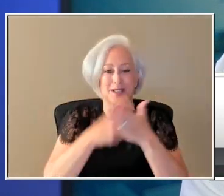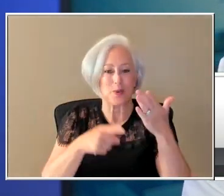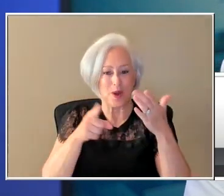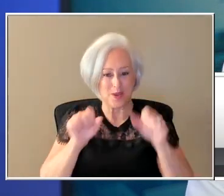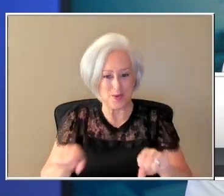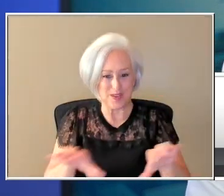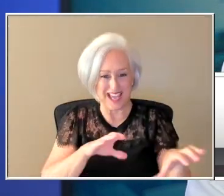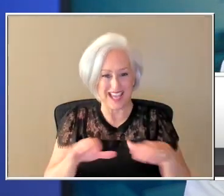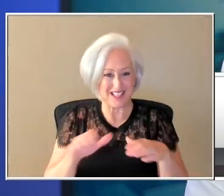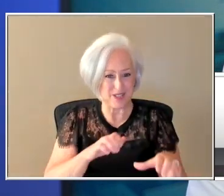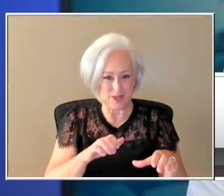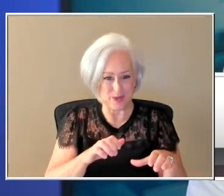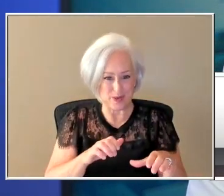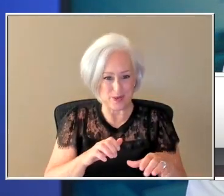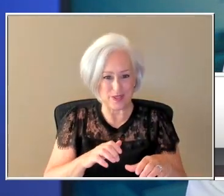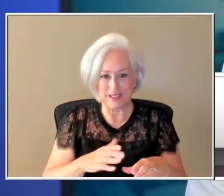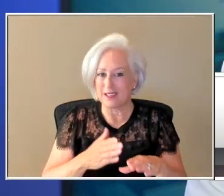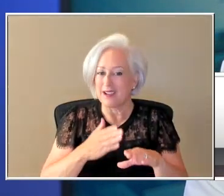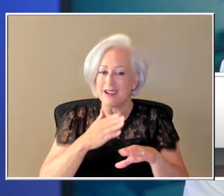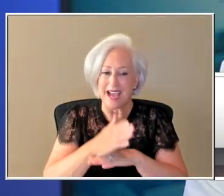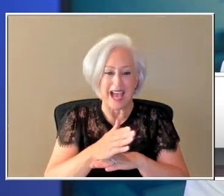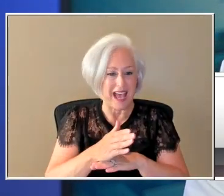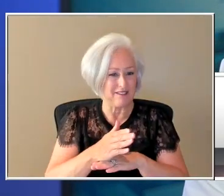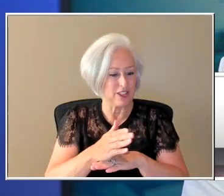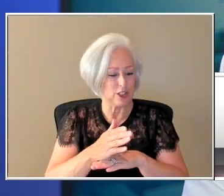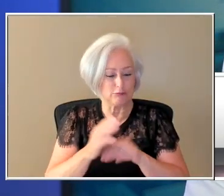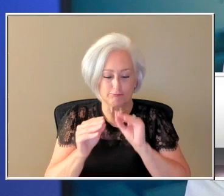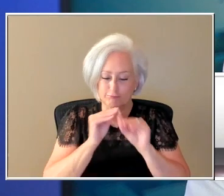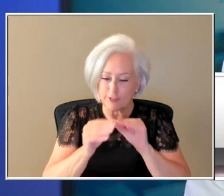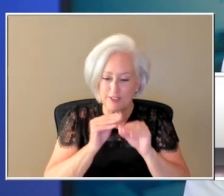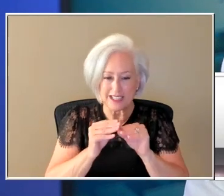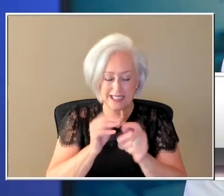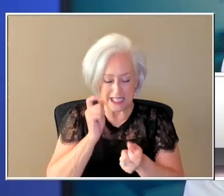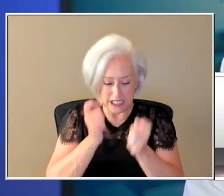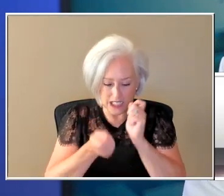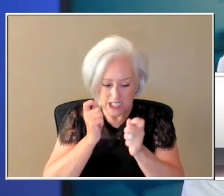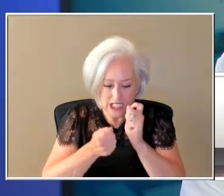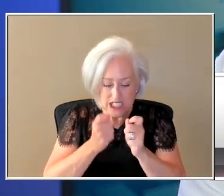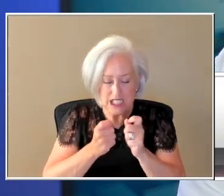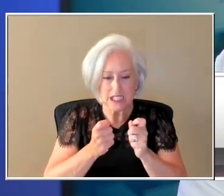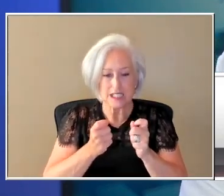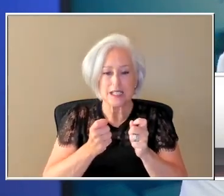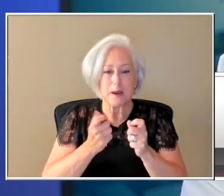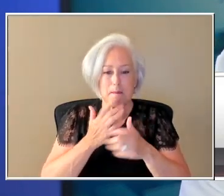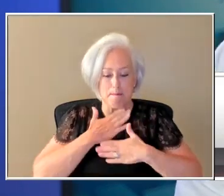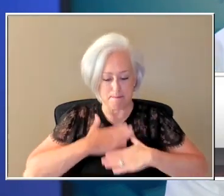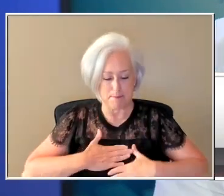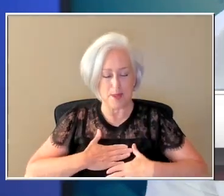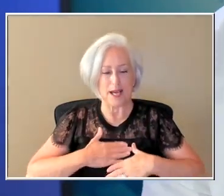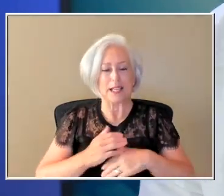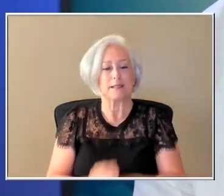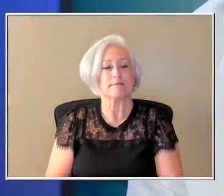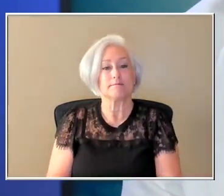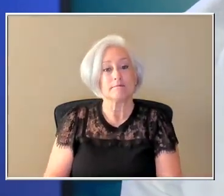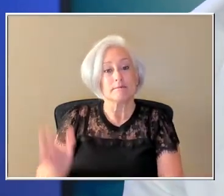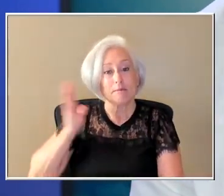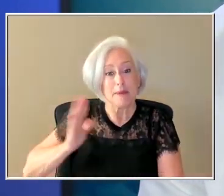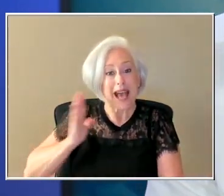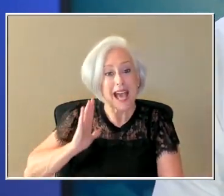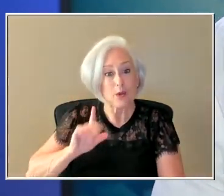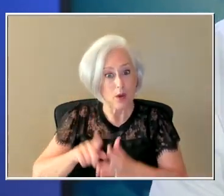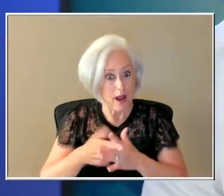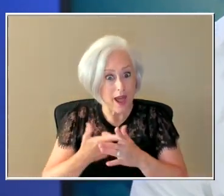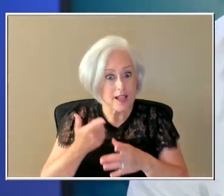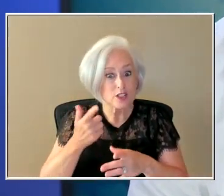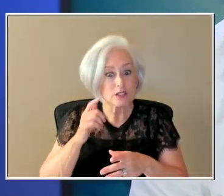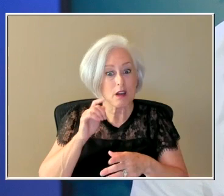after resection of major body parts. It's fulfilling for me because back when I first started practice,